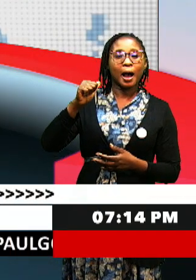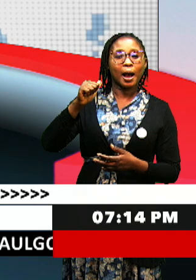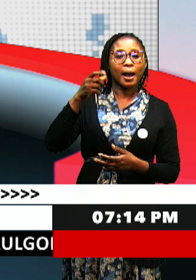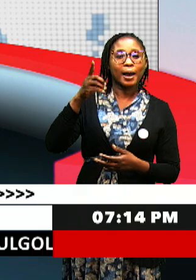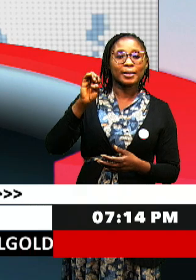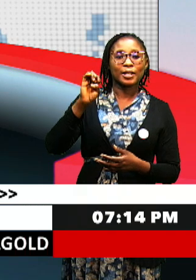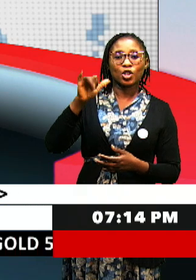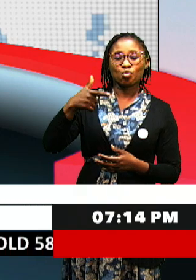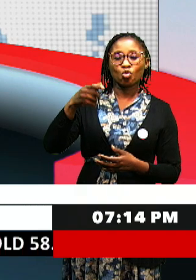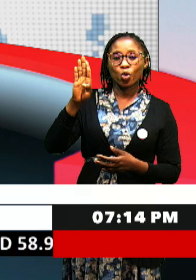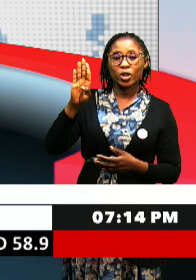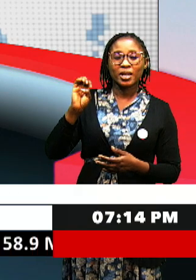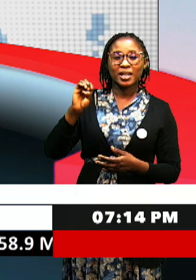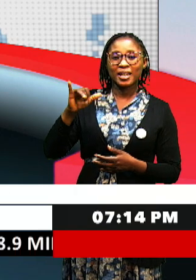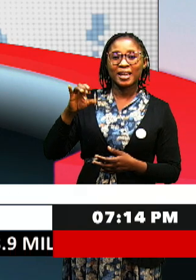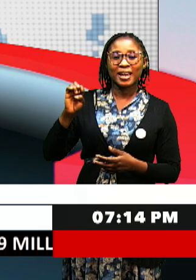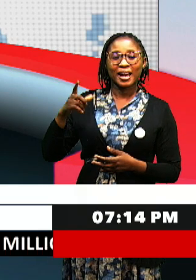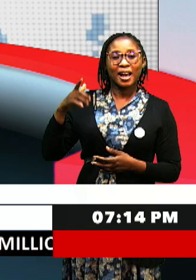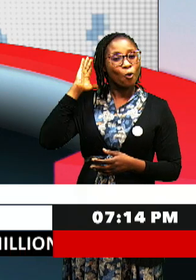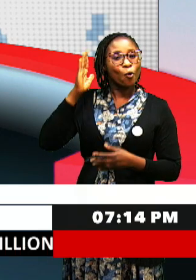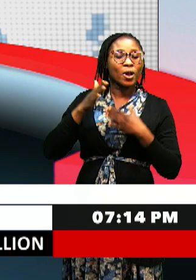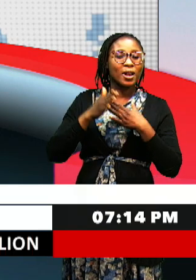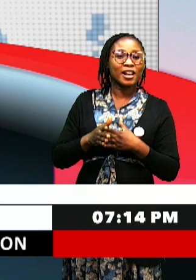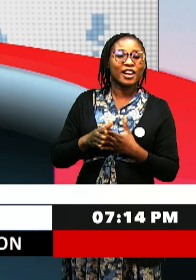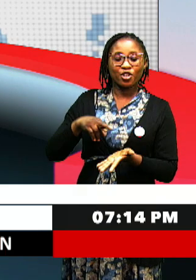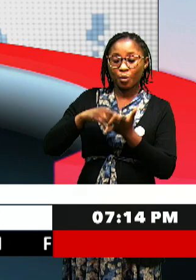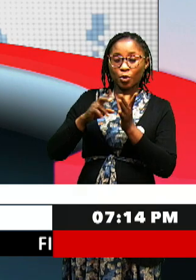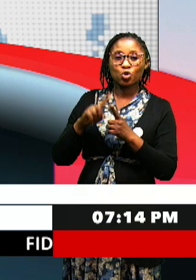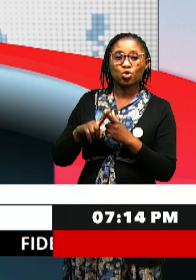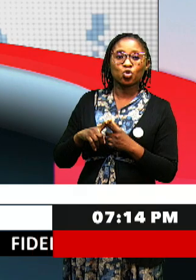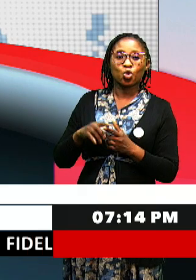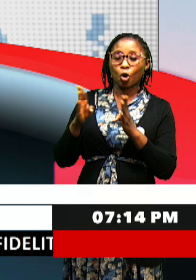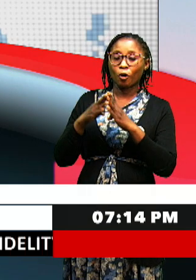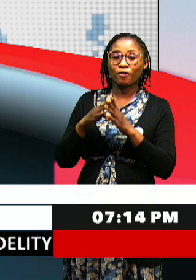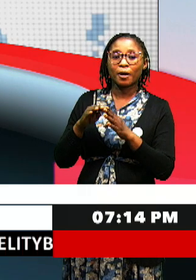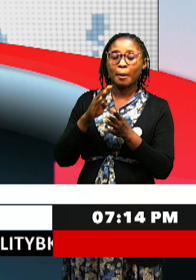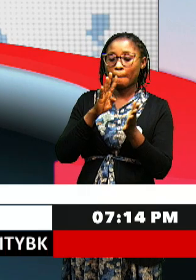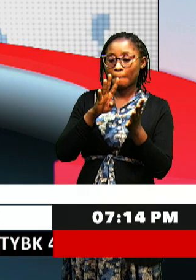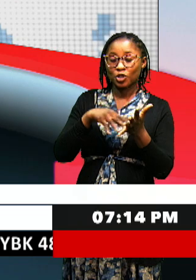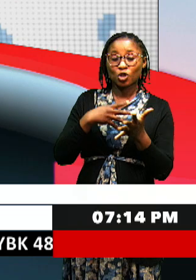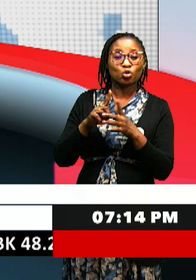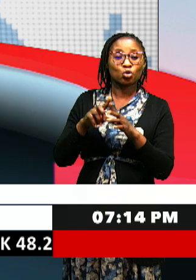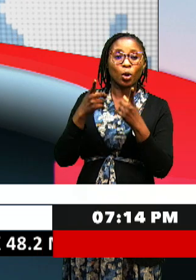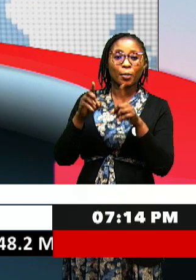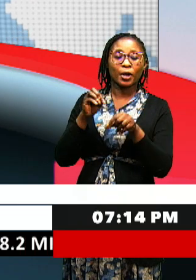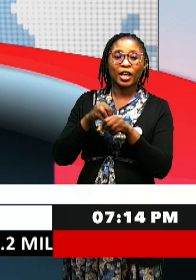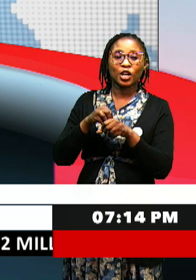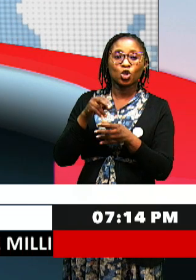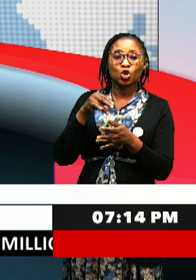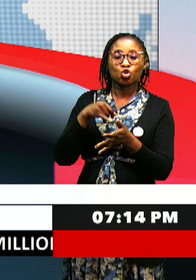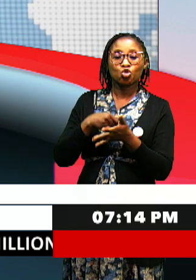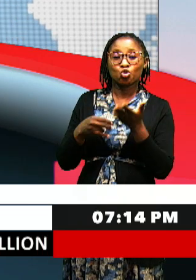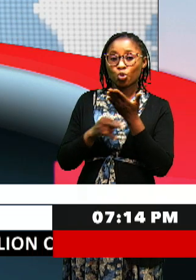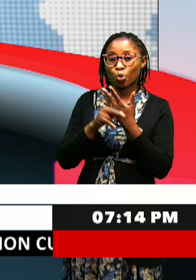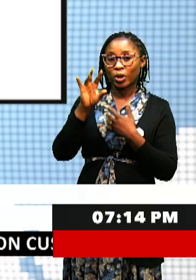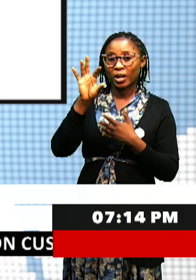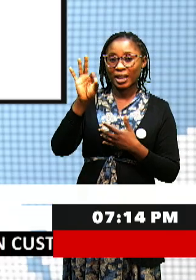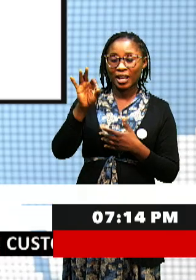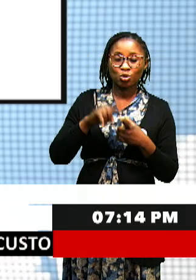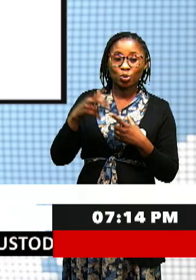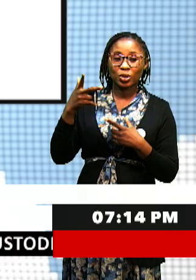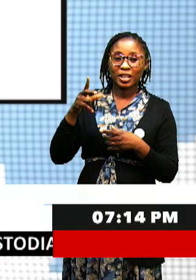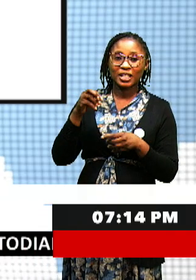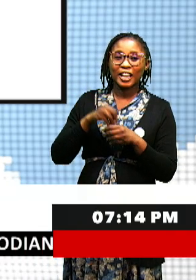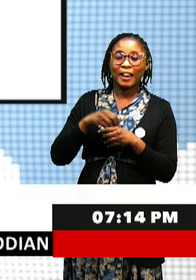4th United Nations Ocean Conference, scheduled to take place from June 9 to 13, 2025